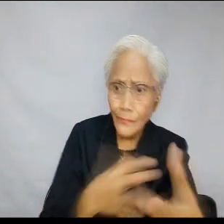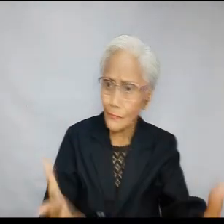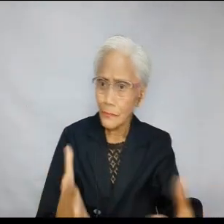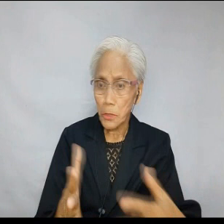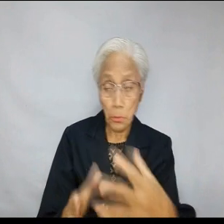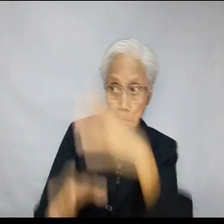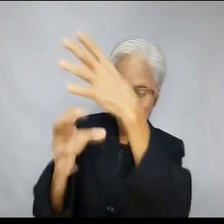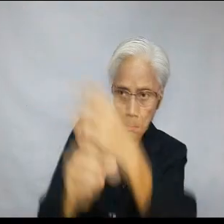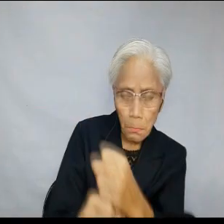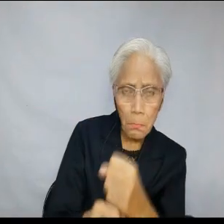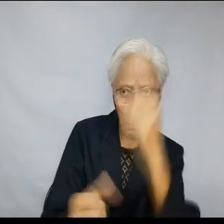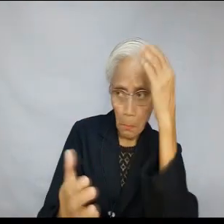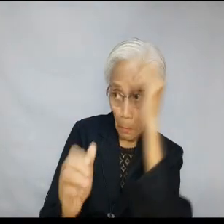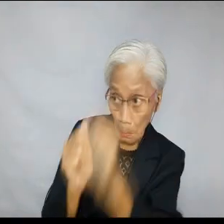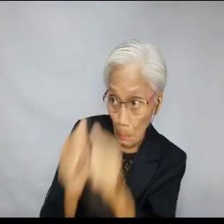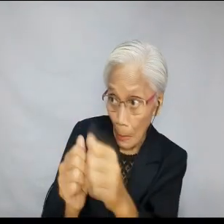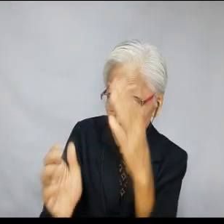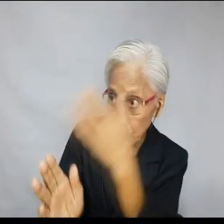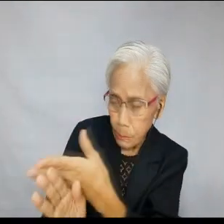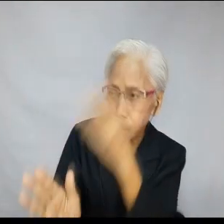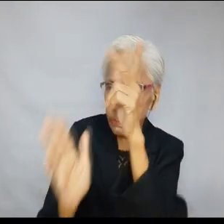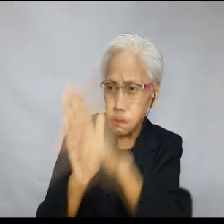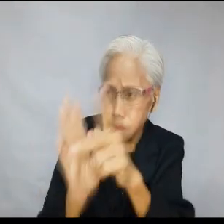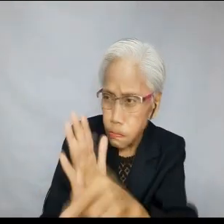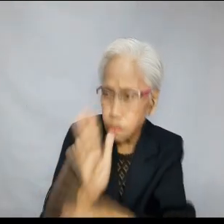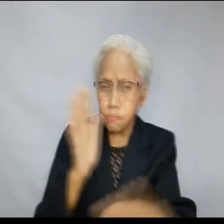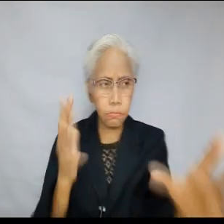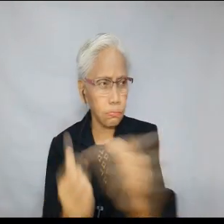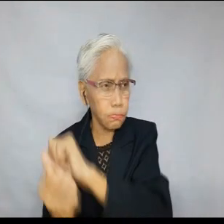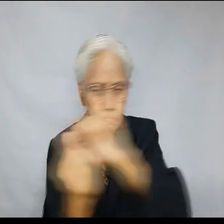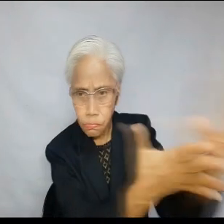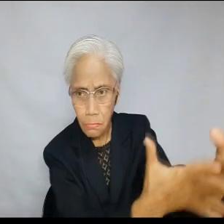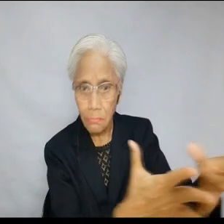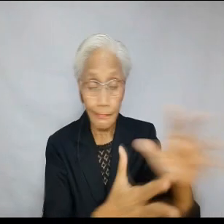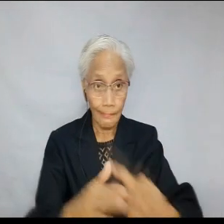They seized him, threw him out of the vineyard, and killed him."